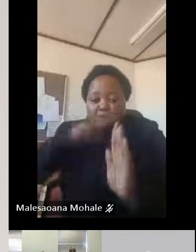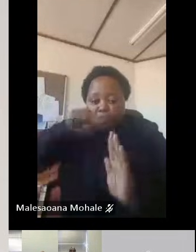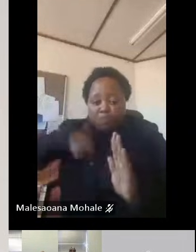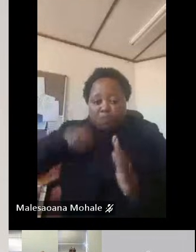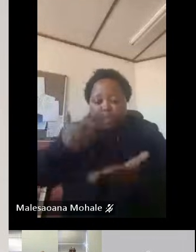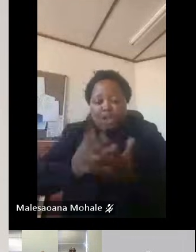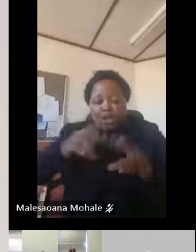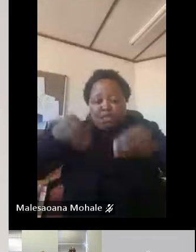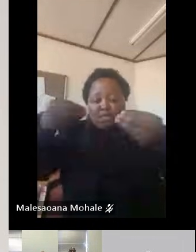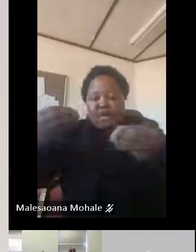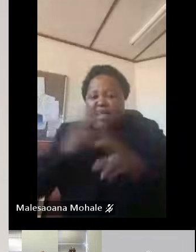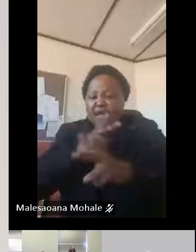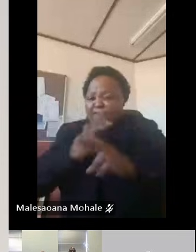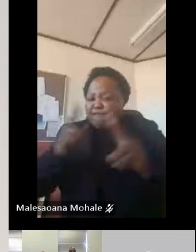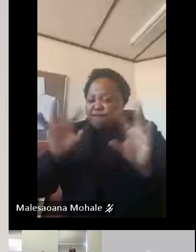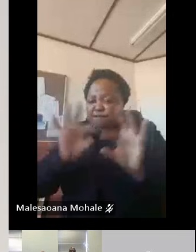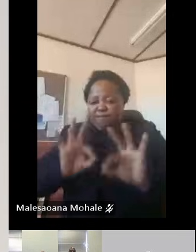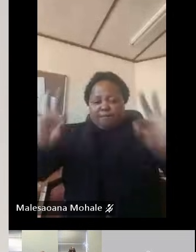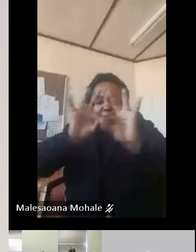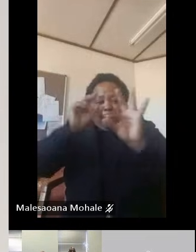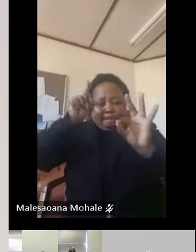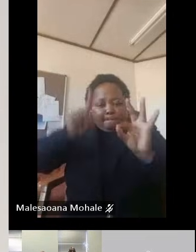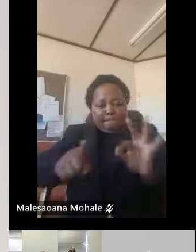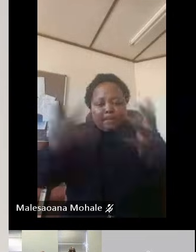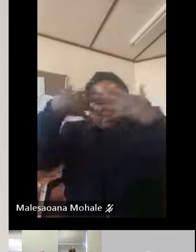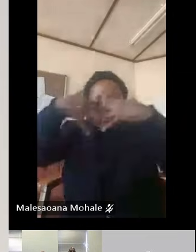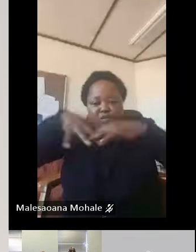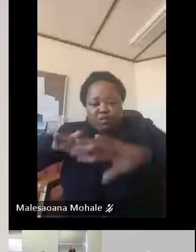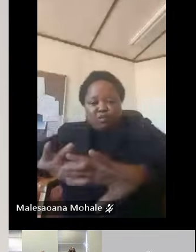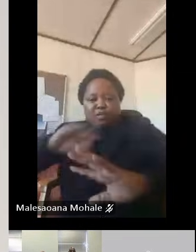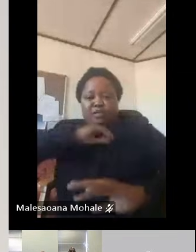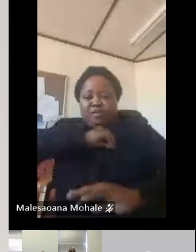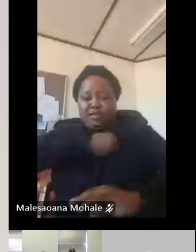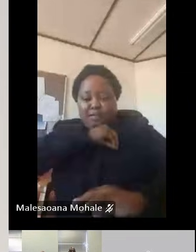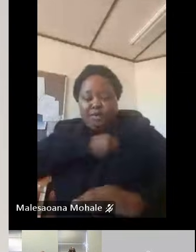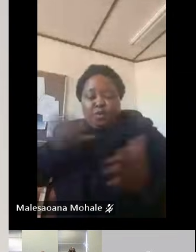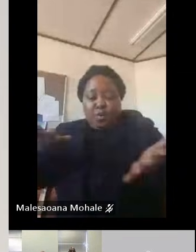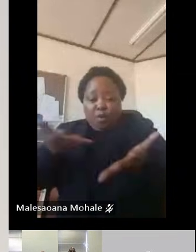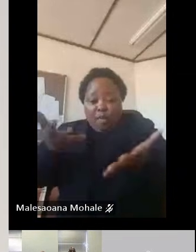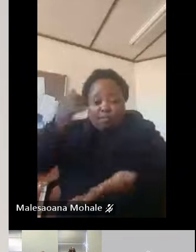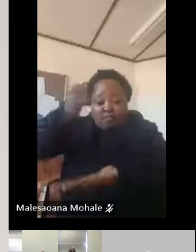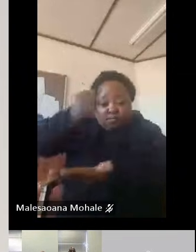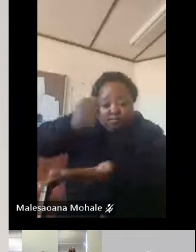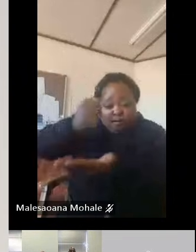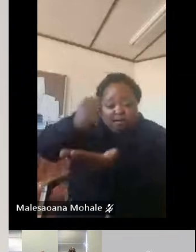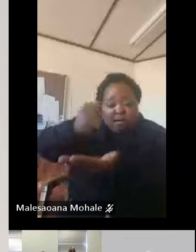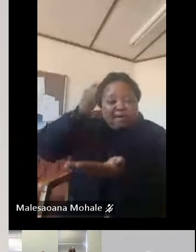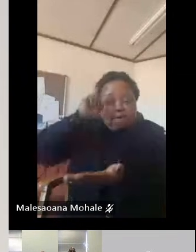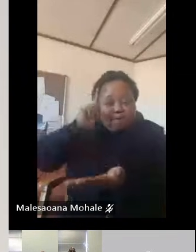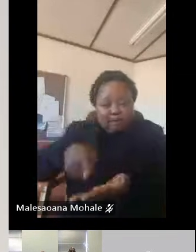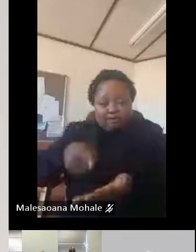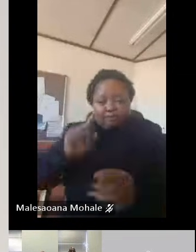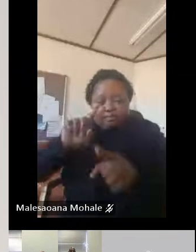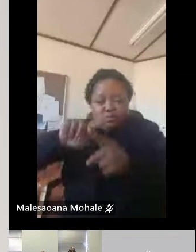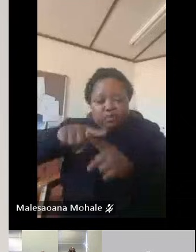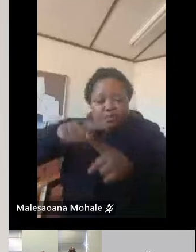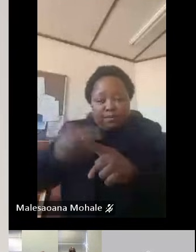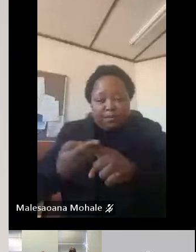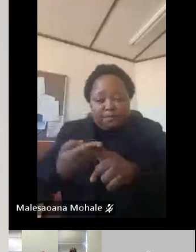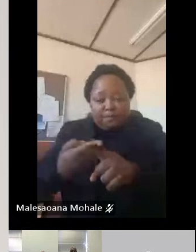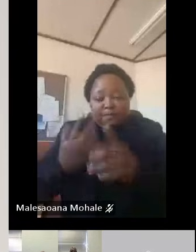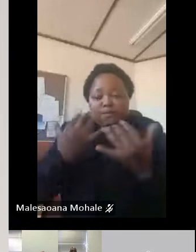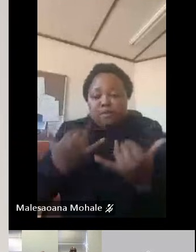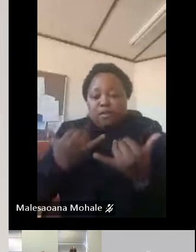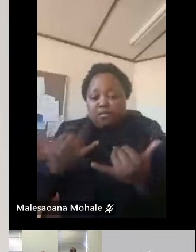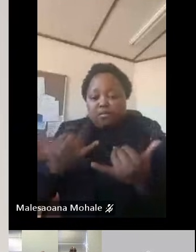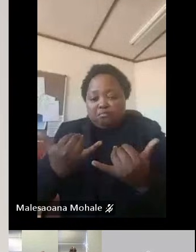important also to include disability and include it in budgeting. I want to make an example. Like now, if we are saying we